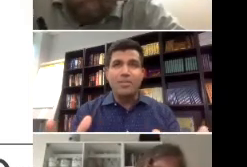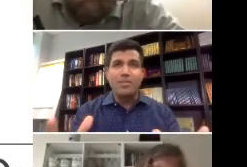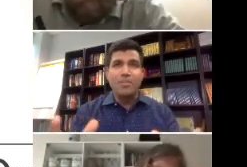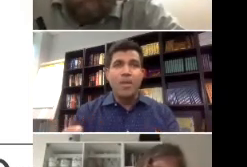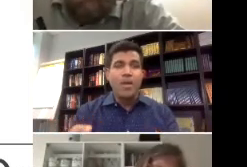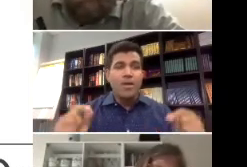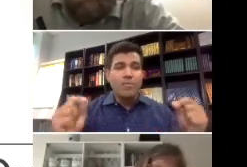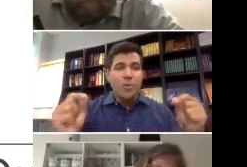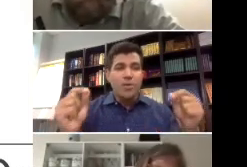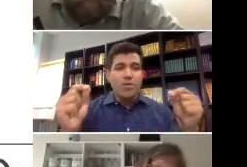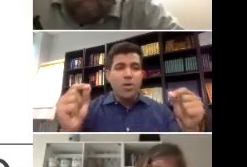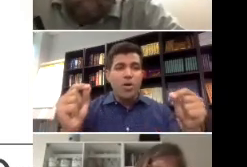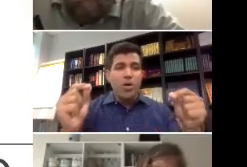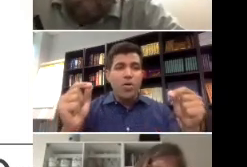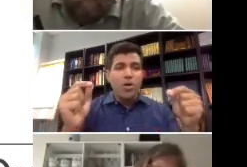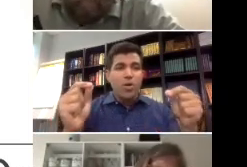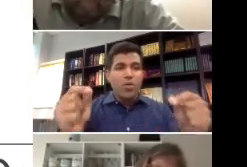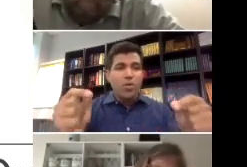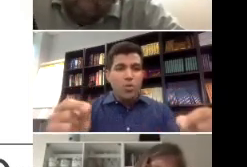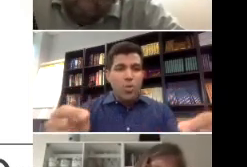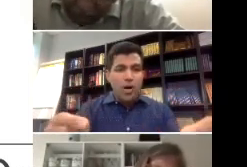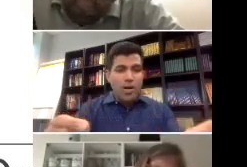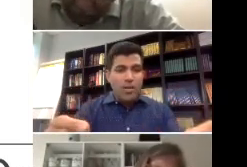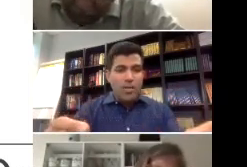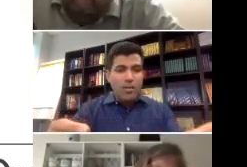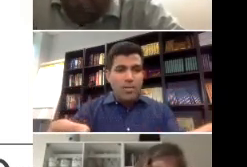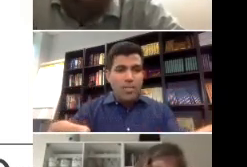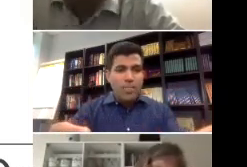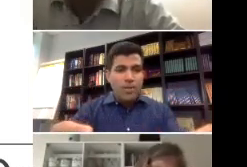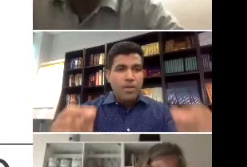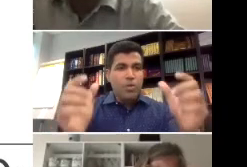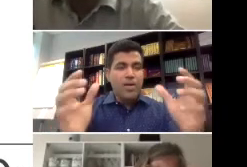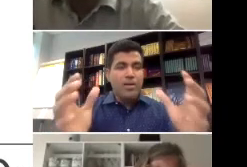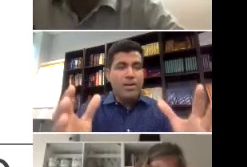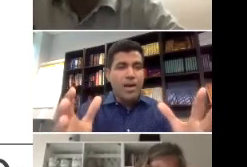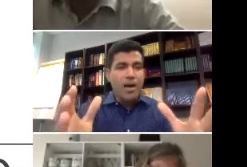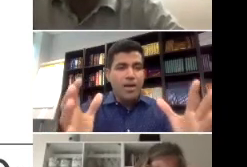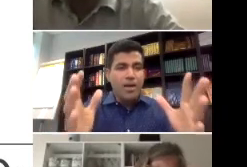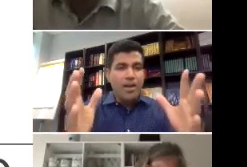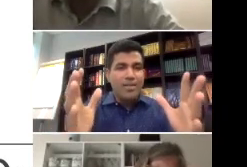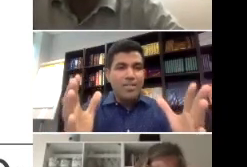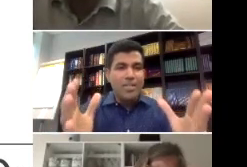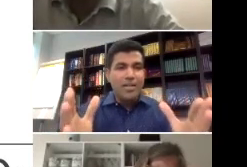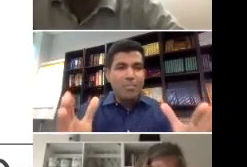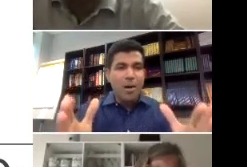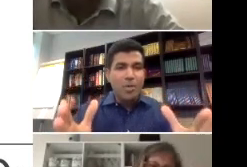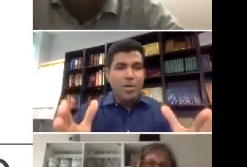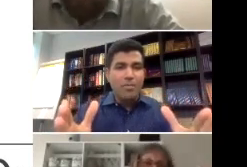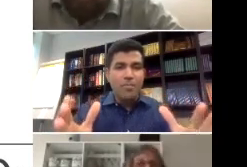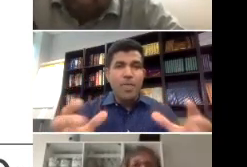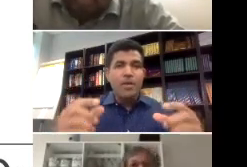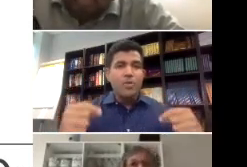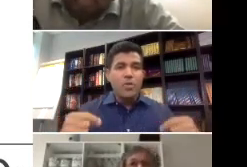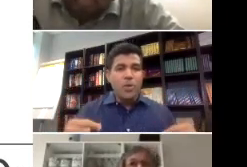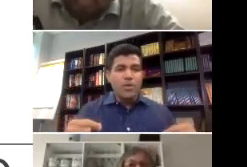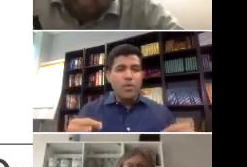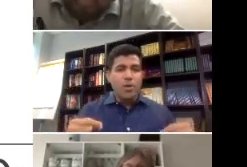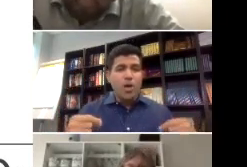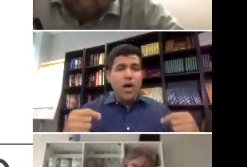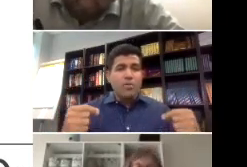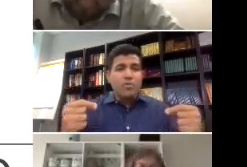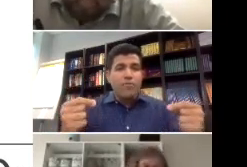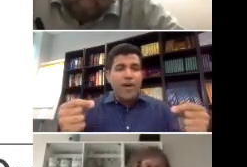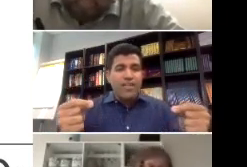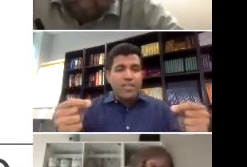and likeness. If you want to know who you are, look at God and study about him. Do you want to